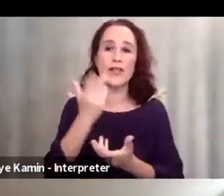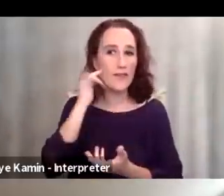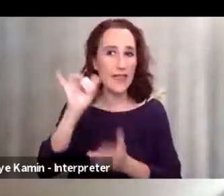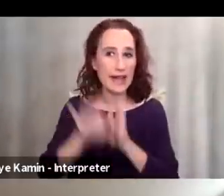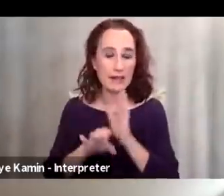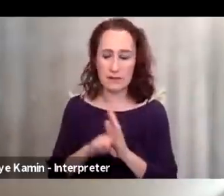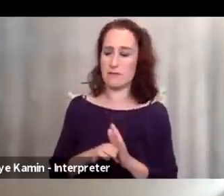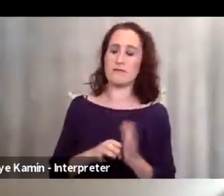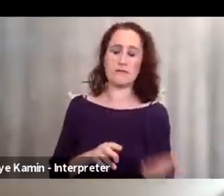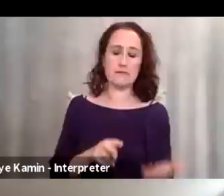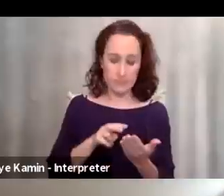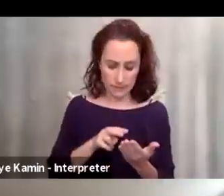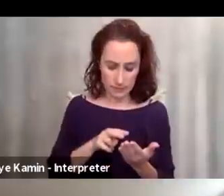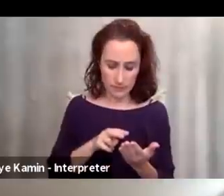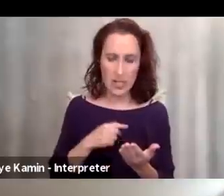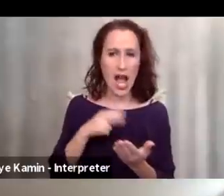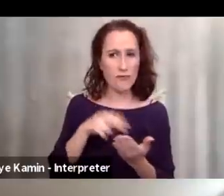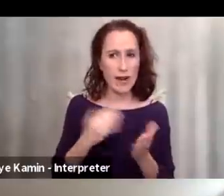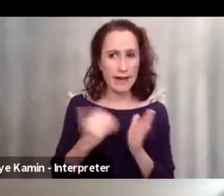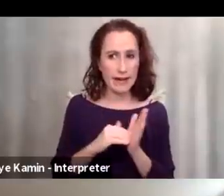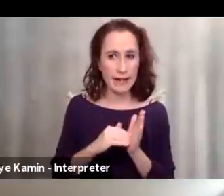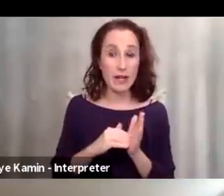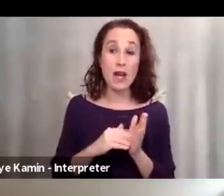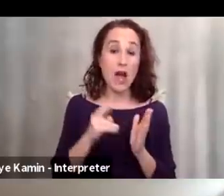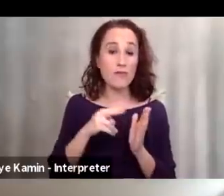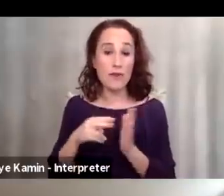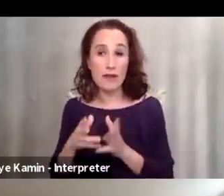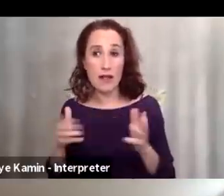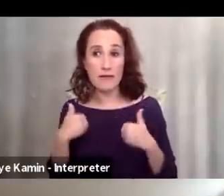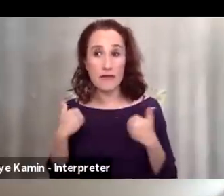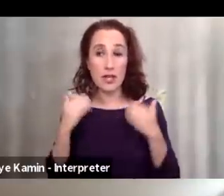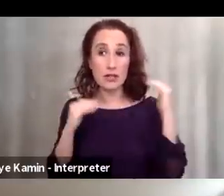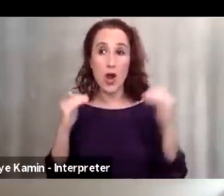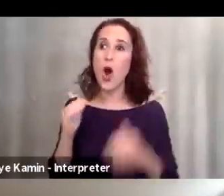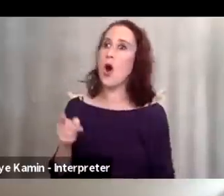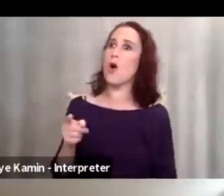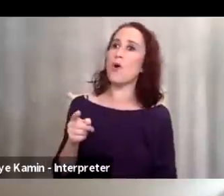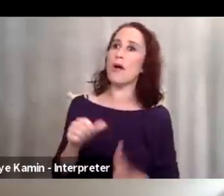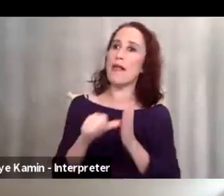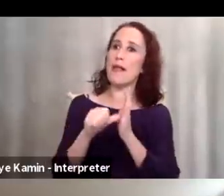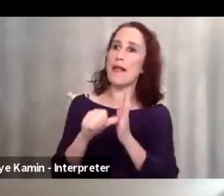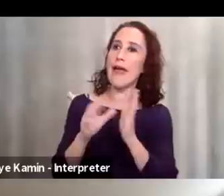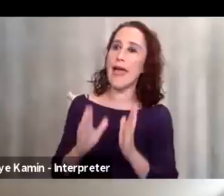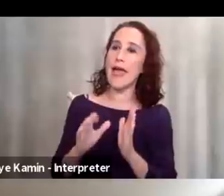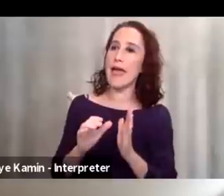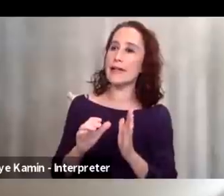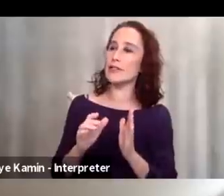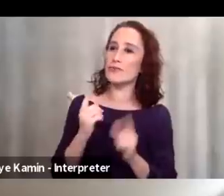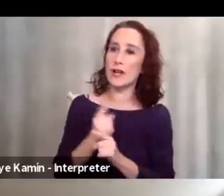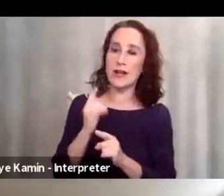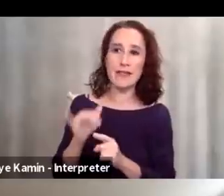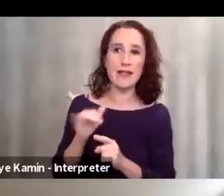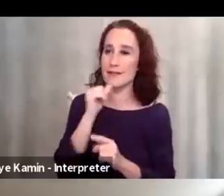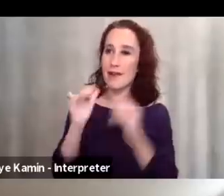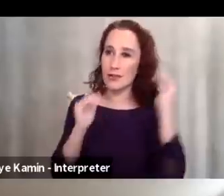sat down and reread it. I went in and started reading a lot of young adult books, and I realized, oh my gosh, she's right. This is not an adult book. This is a young adult